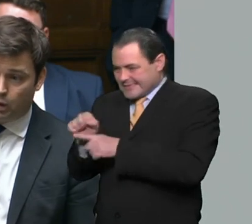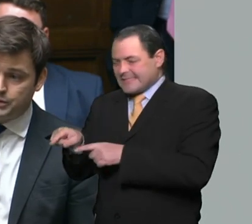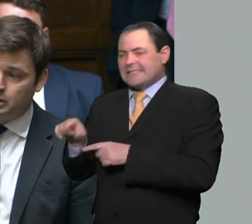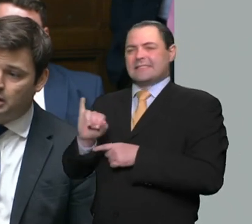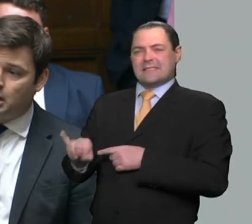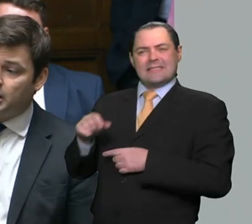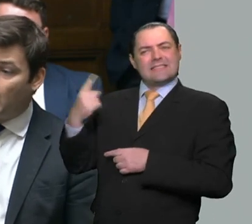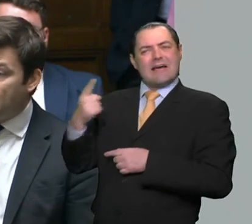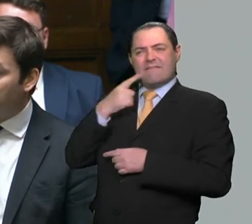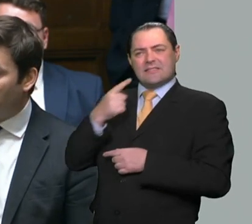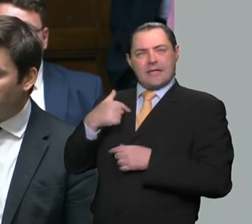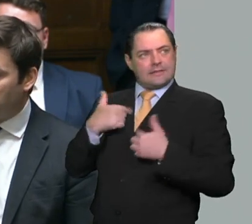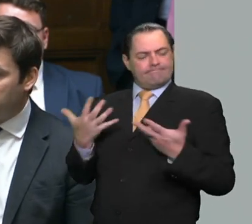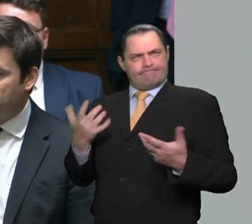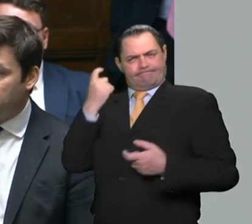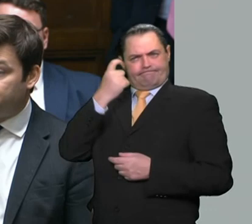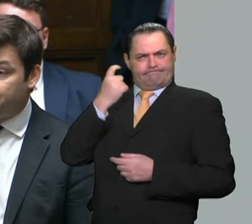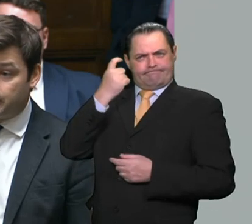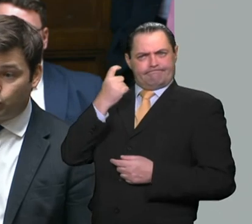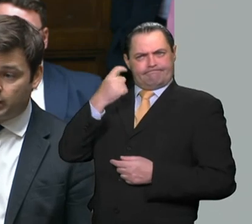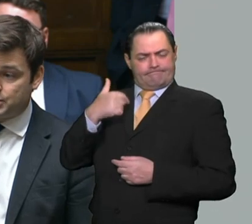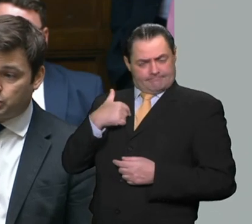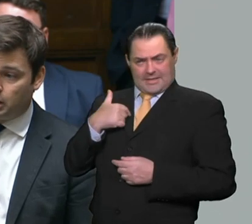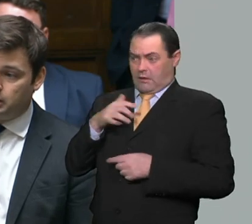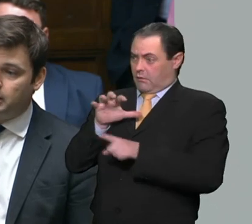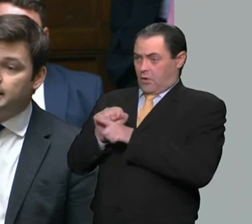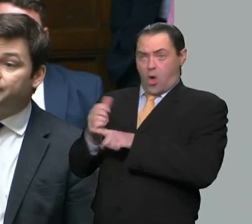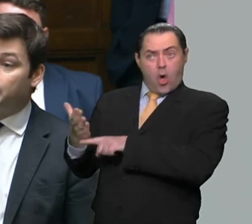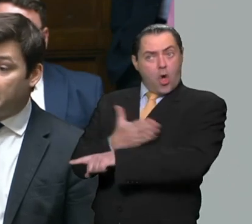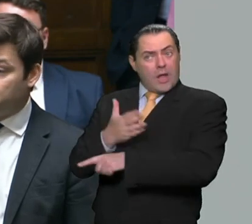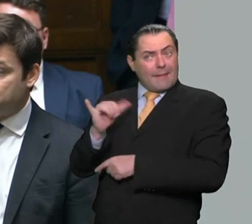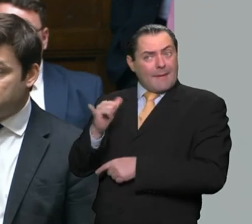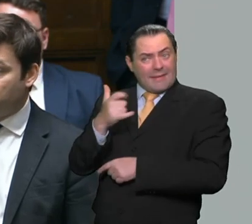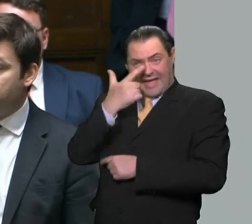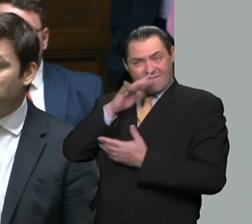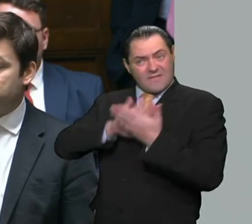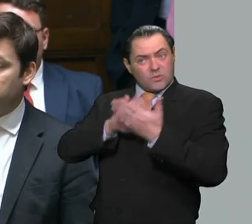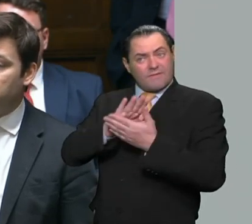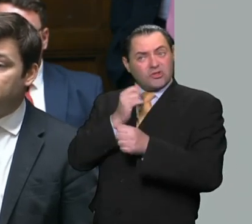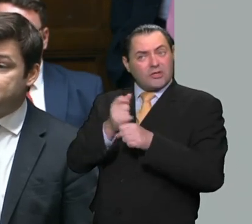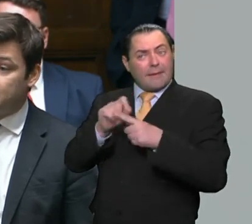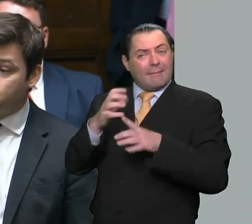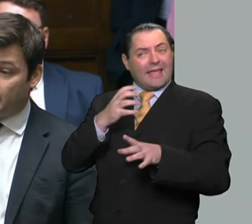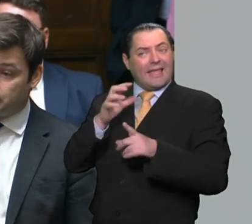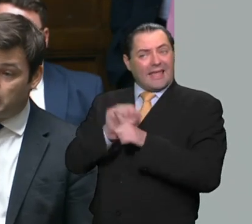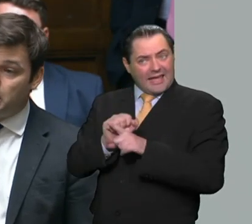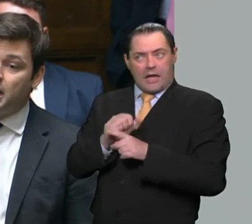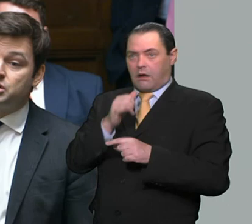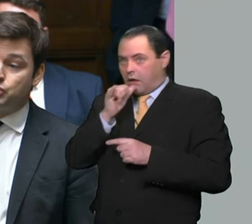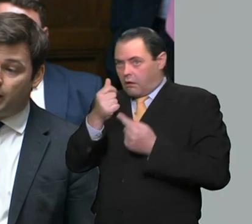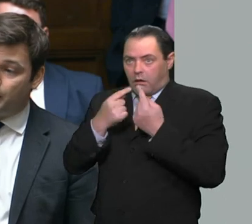and I quote, "I can't help but wonder if they'd have caught it sooner if I'd been able to see someone in person instead of trying